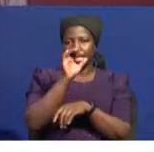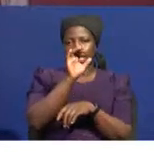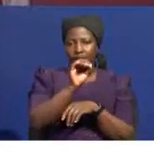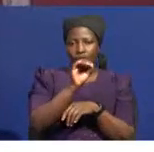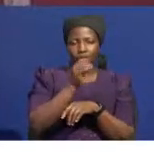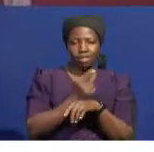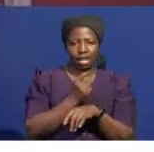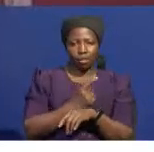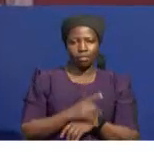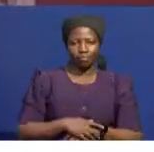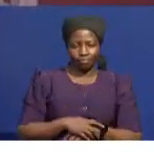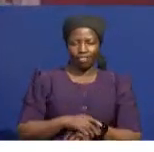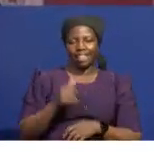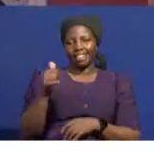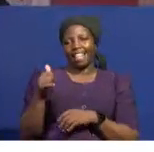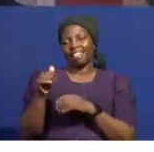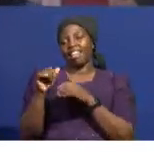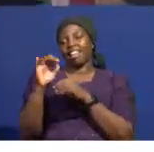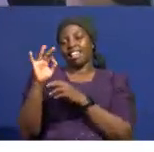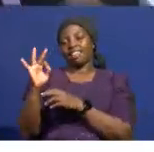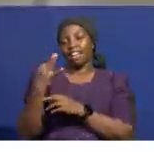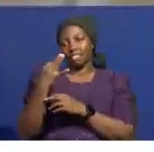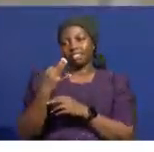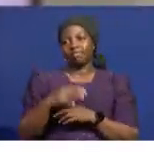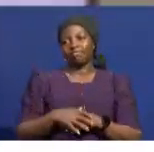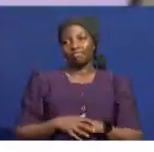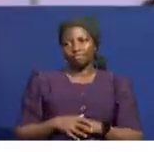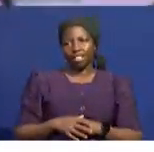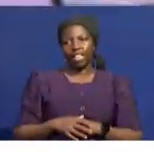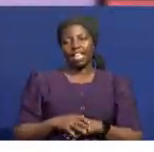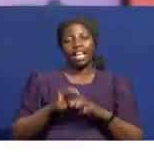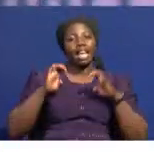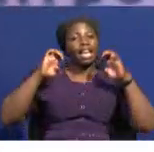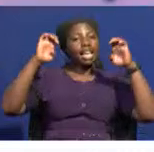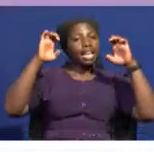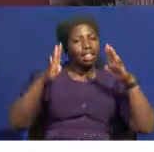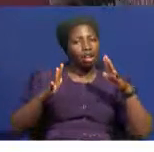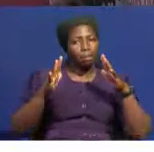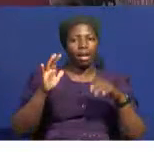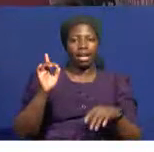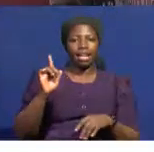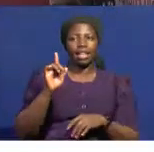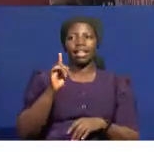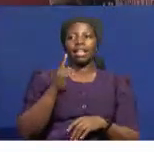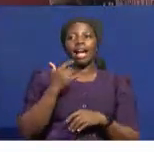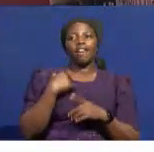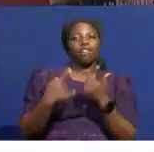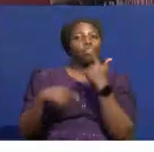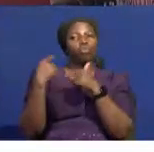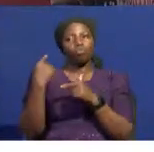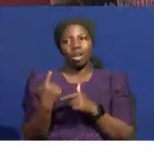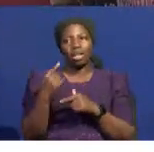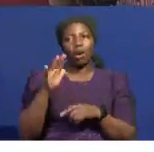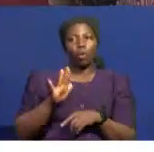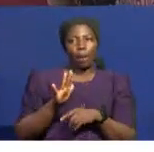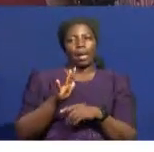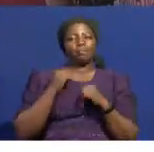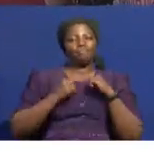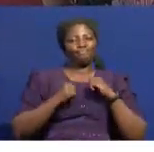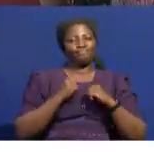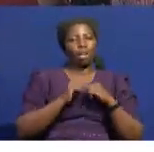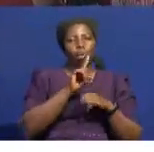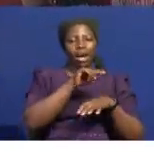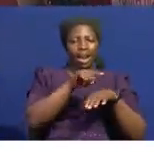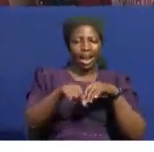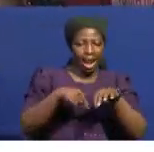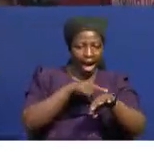Mosin was third in 60 minutes and 15 seconds. Ethiopia's Gete Alemayehu won the women's race in a time of 1 hour, 8 minutes